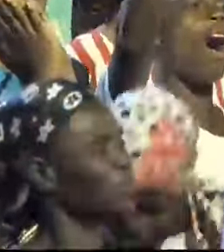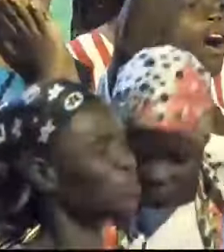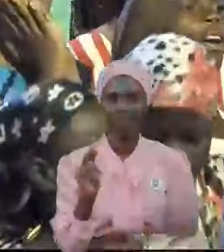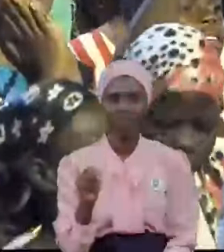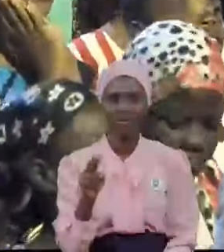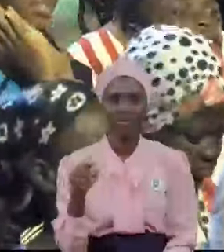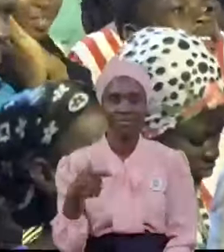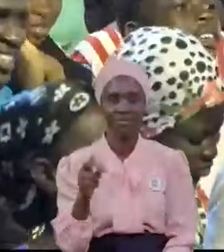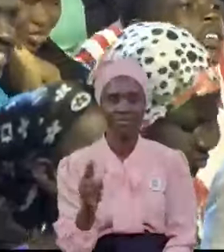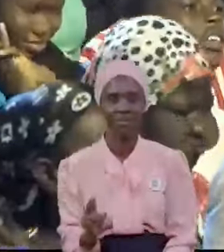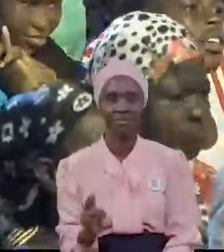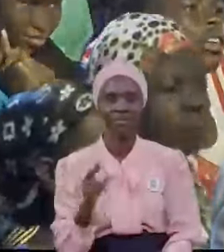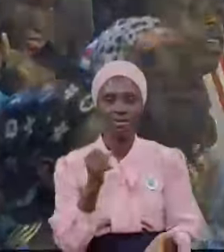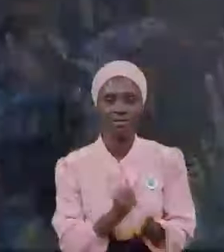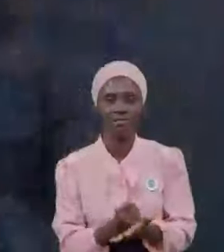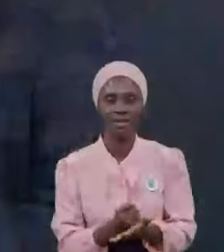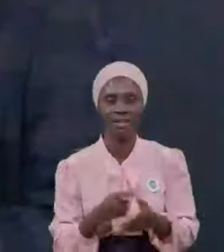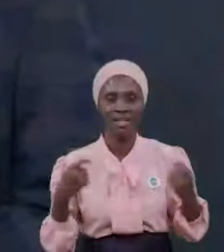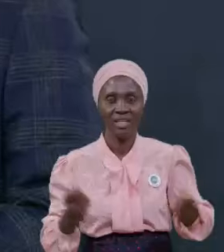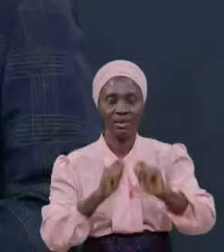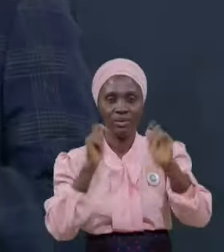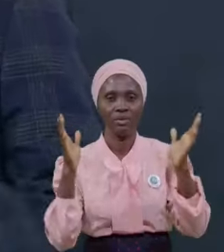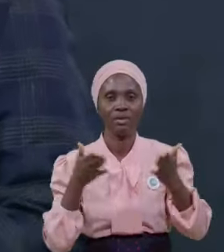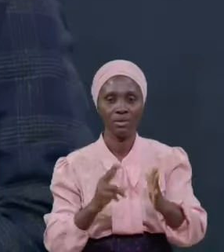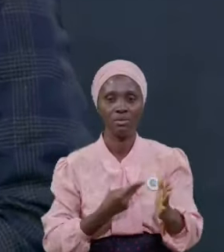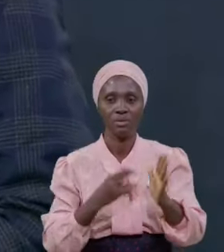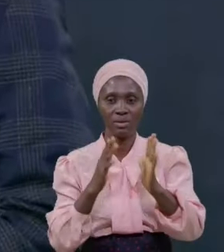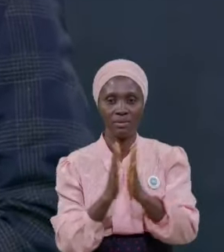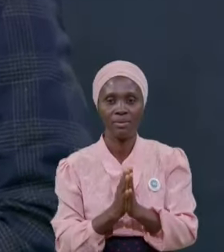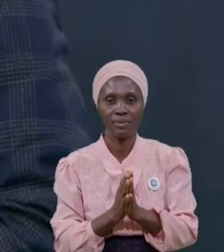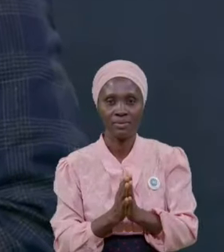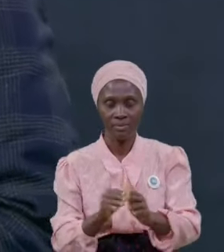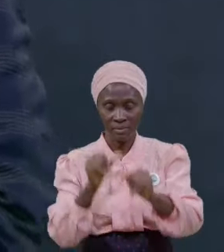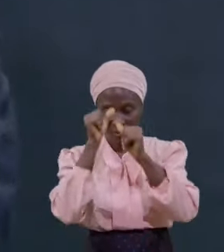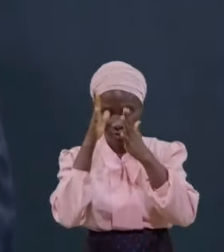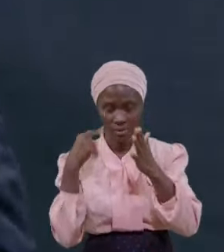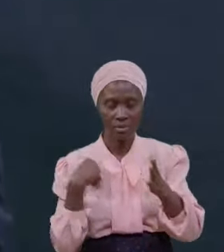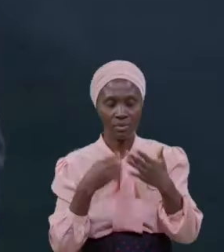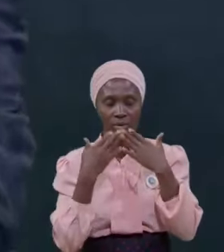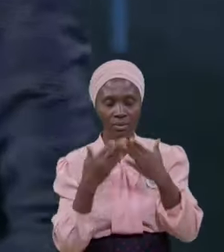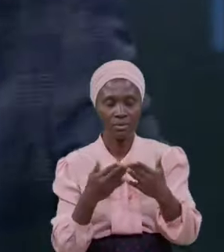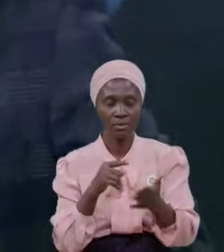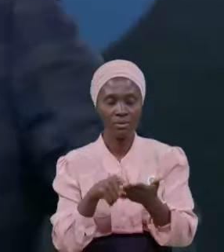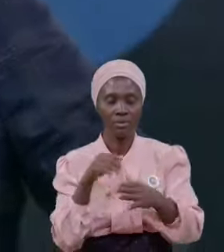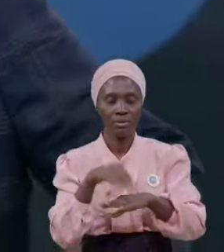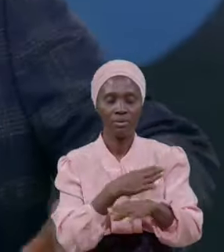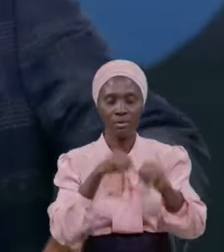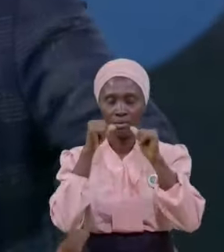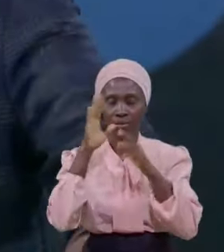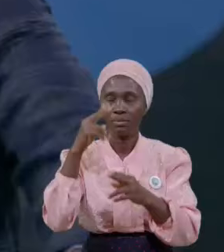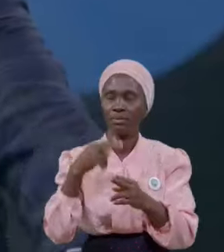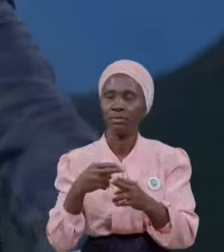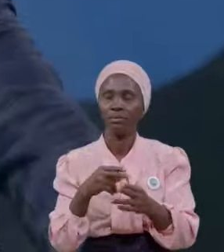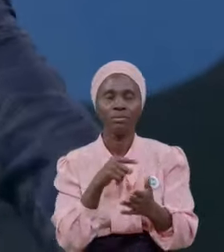Let's have a word of prayer. Father, we thank you tonight and bless your name. This final day,